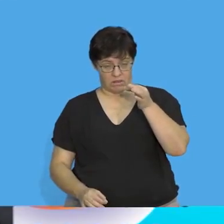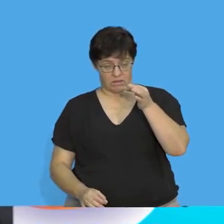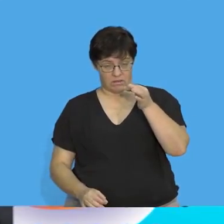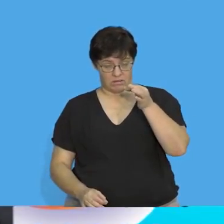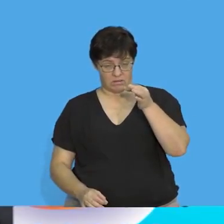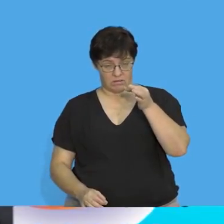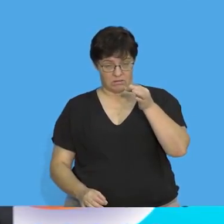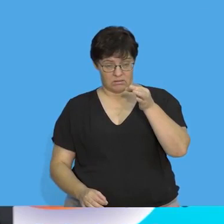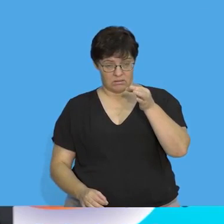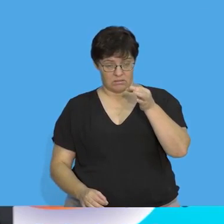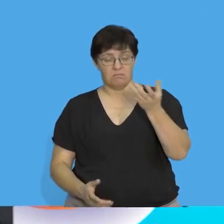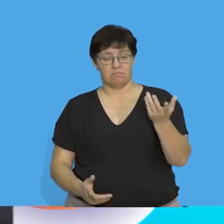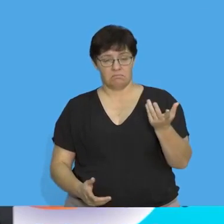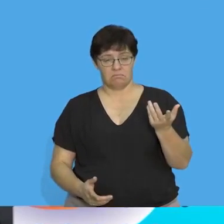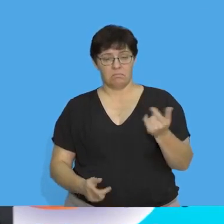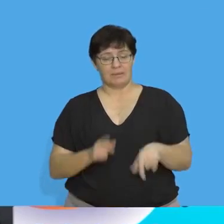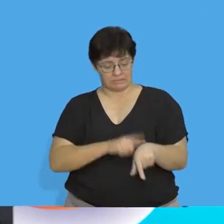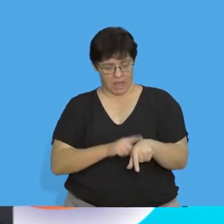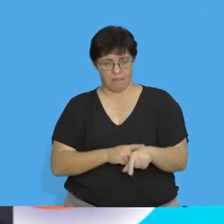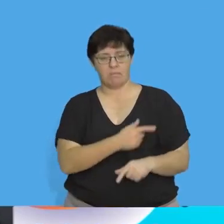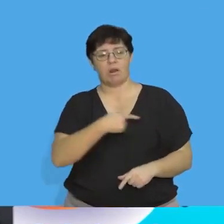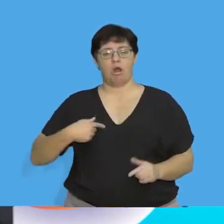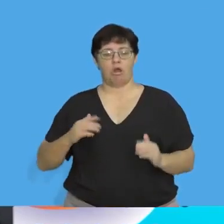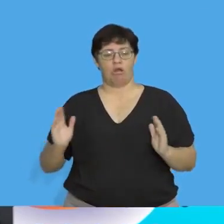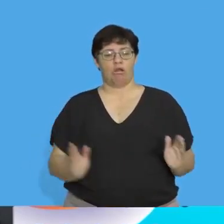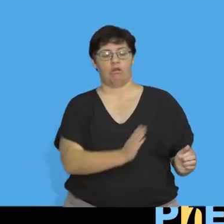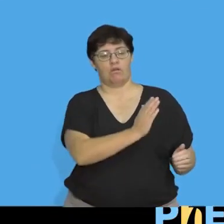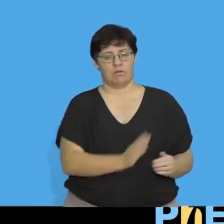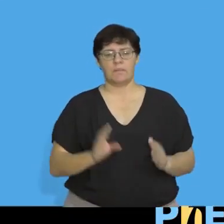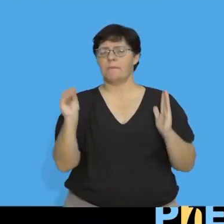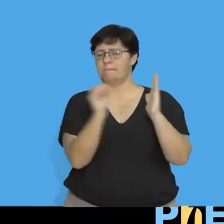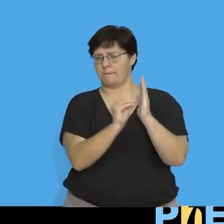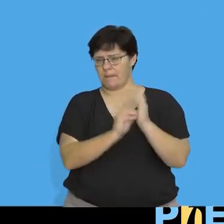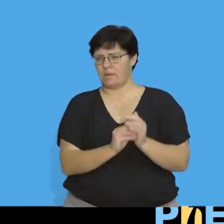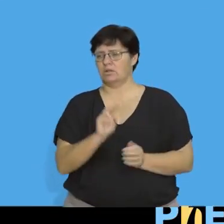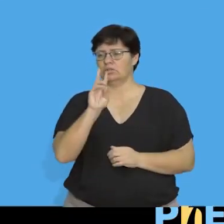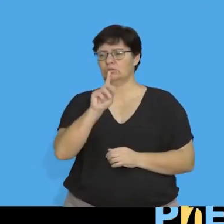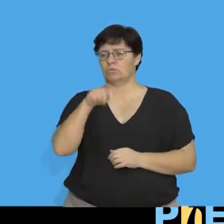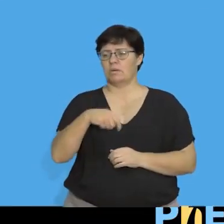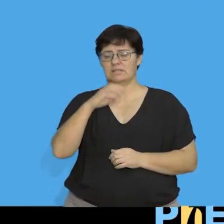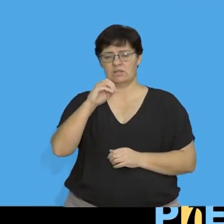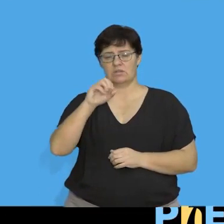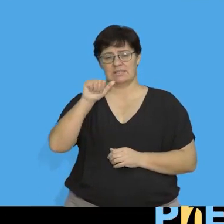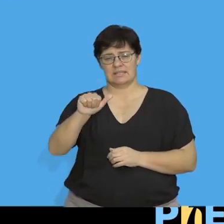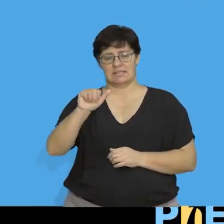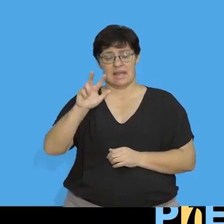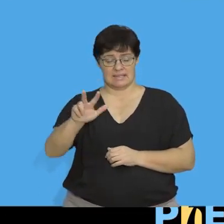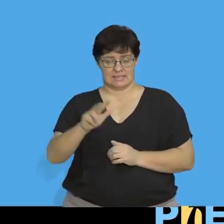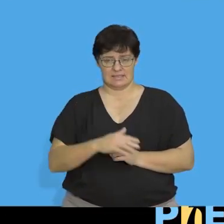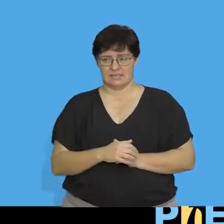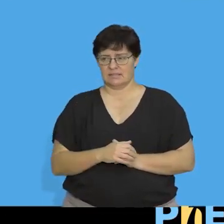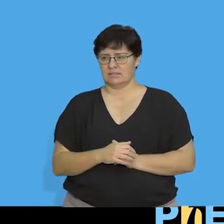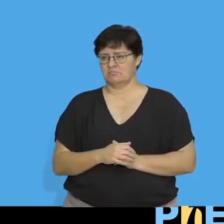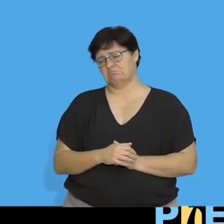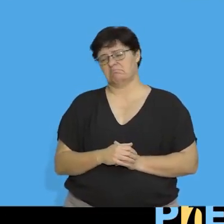it looks like we've got a longer period. But let's write that data down. It was 2,068. I'm going to round that off